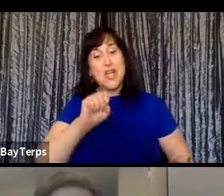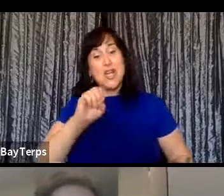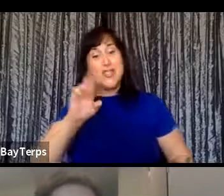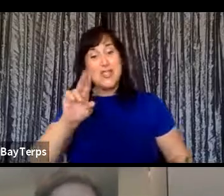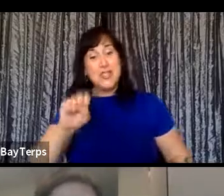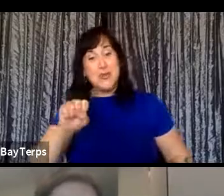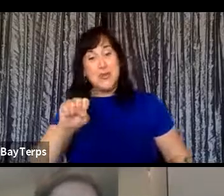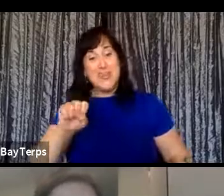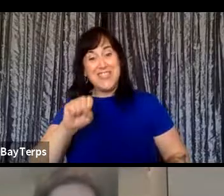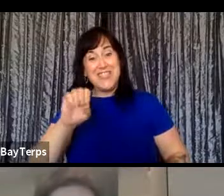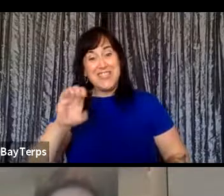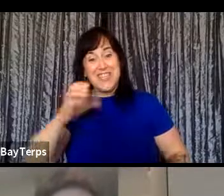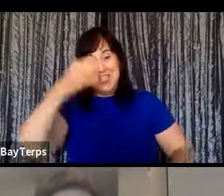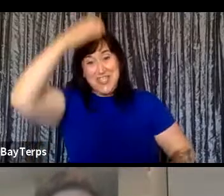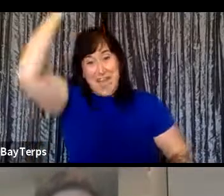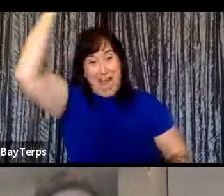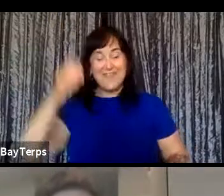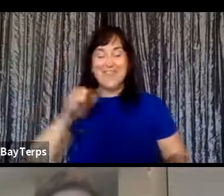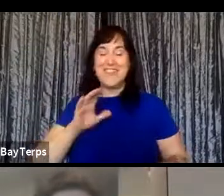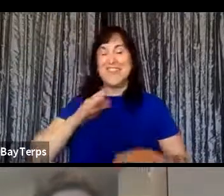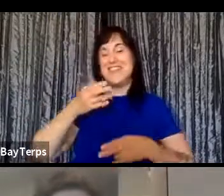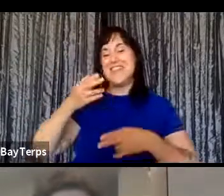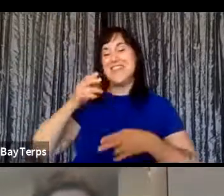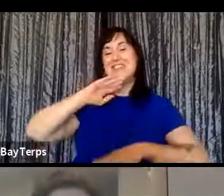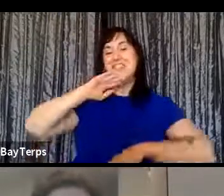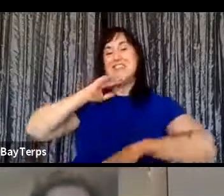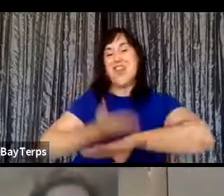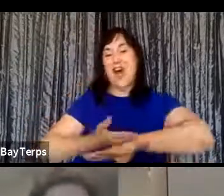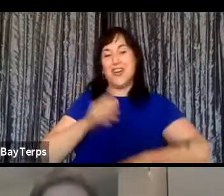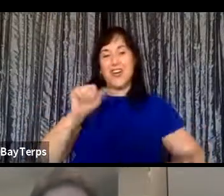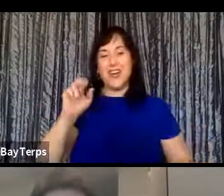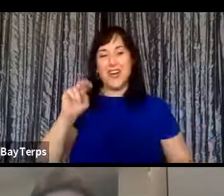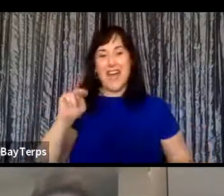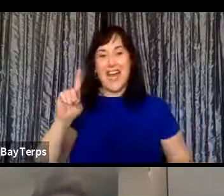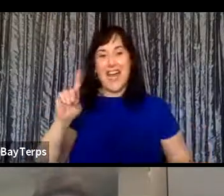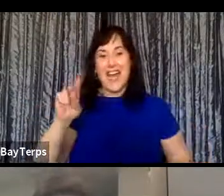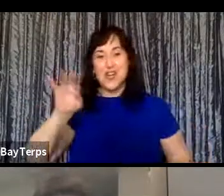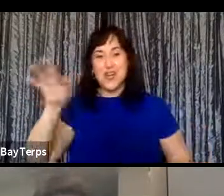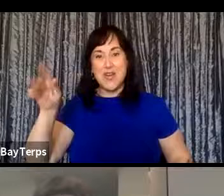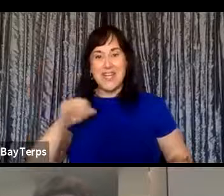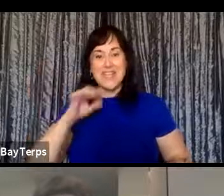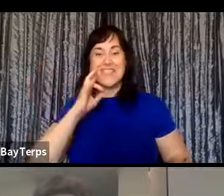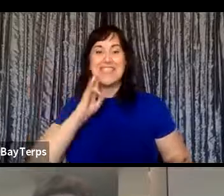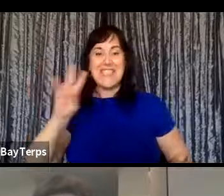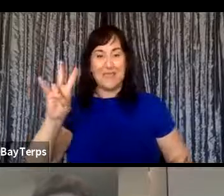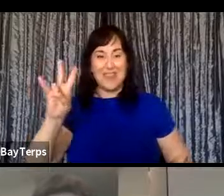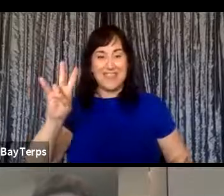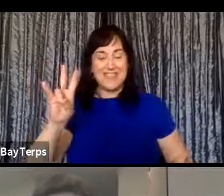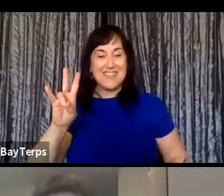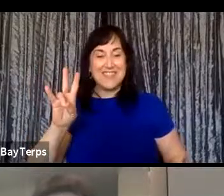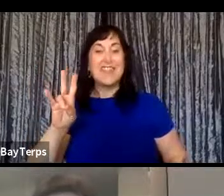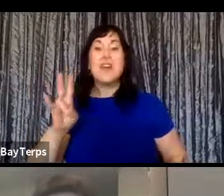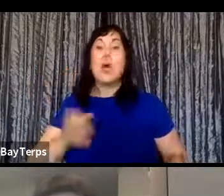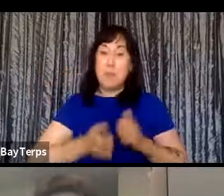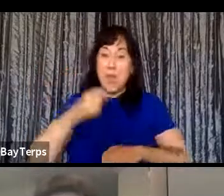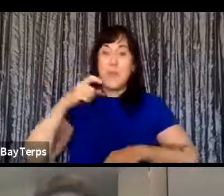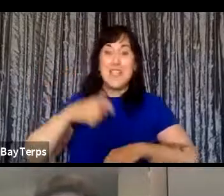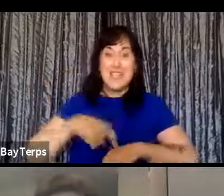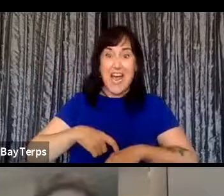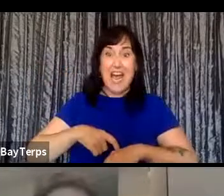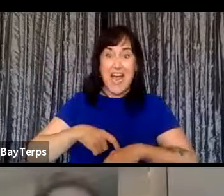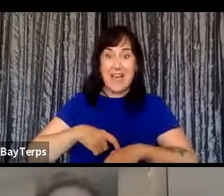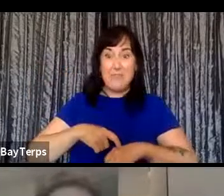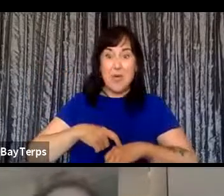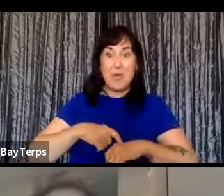in? This is my daughter, Andrea. She's 7. I love that. Andrea, most of the time we're trying to bring children out of the cocoa